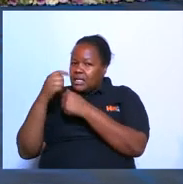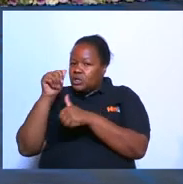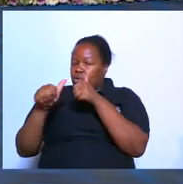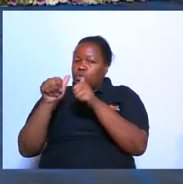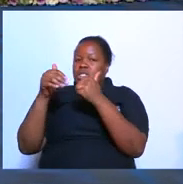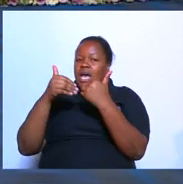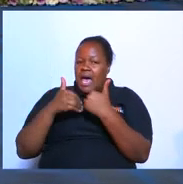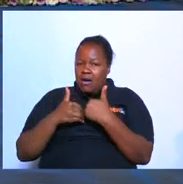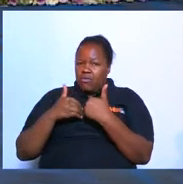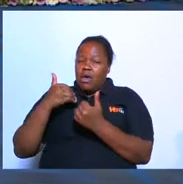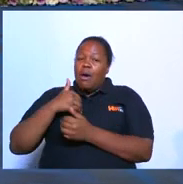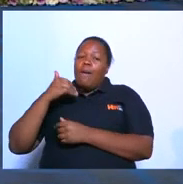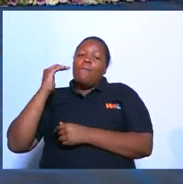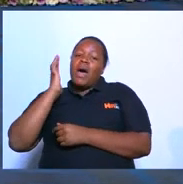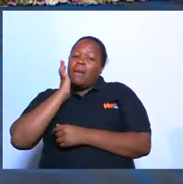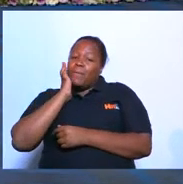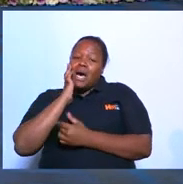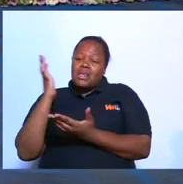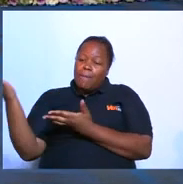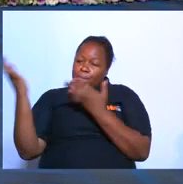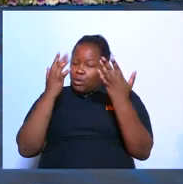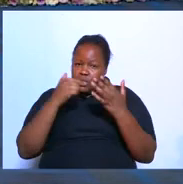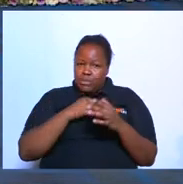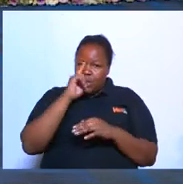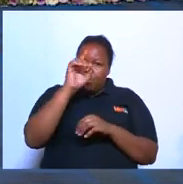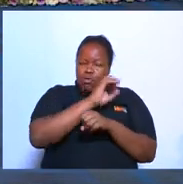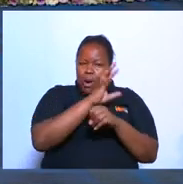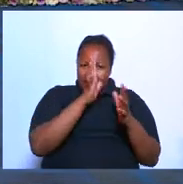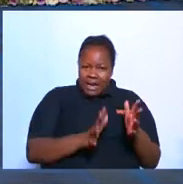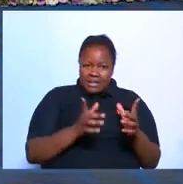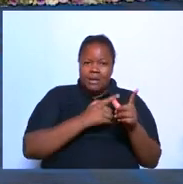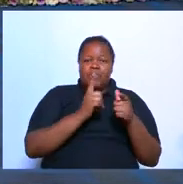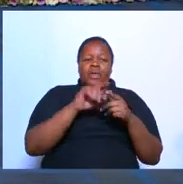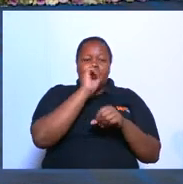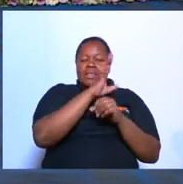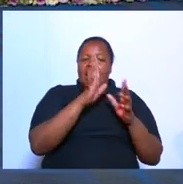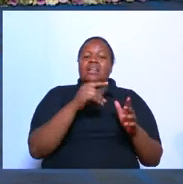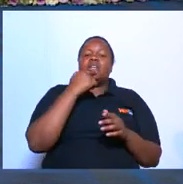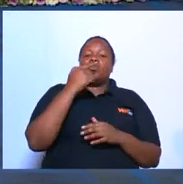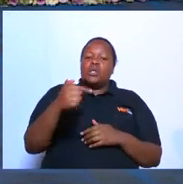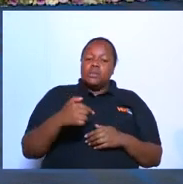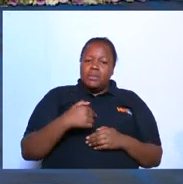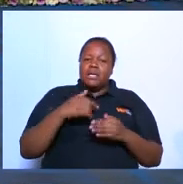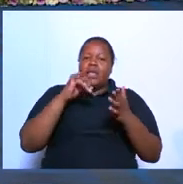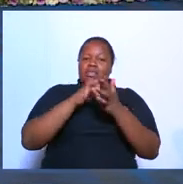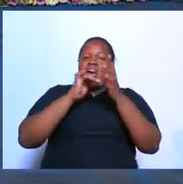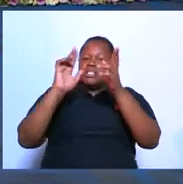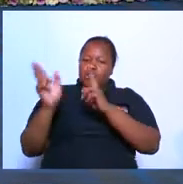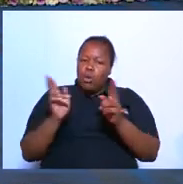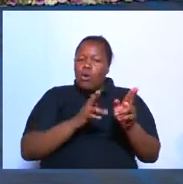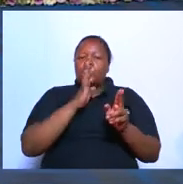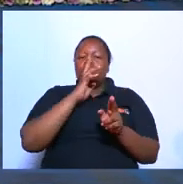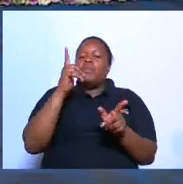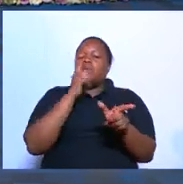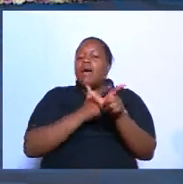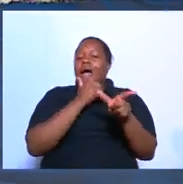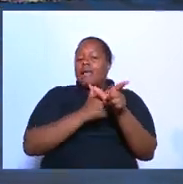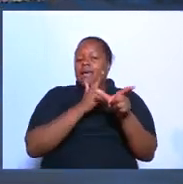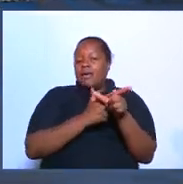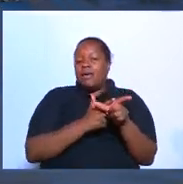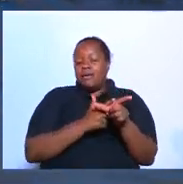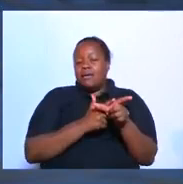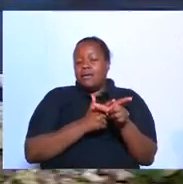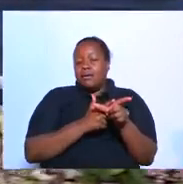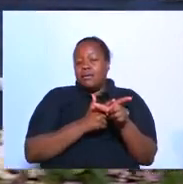my mother brought me to one counselor and the counselor told me that is normal to be a gay